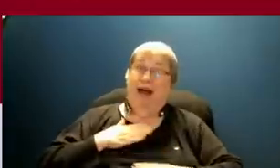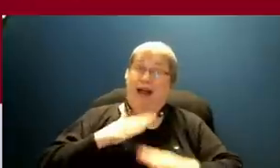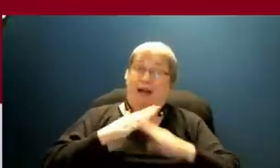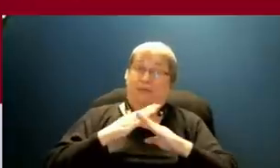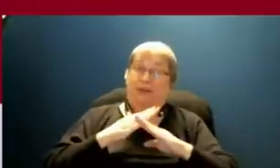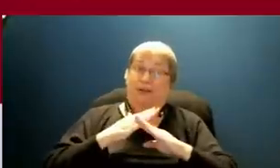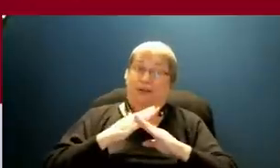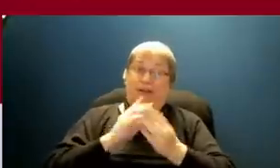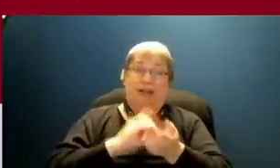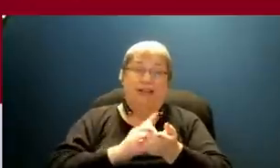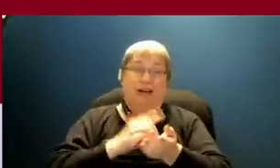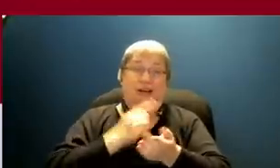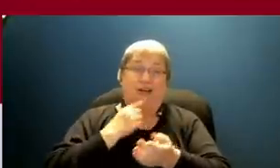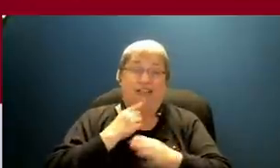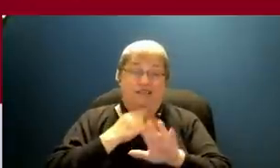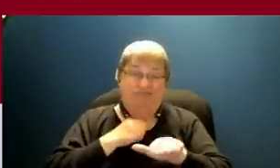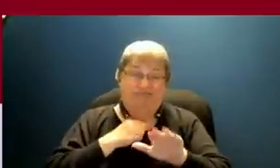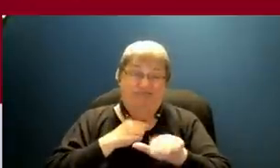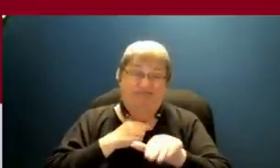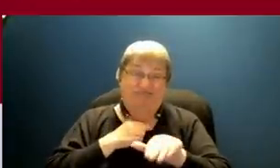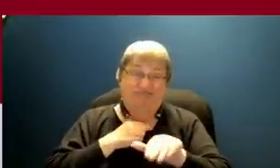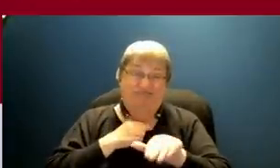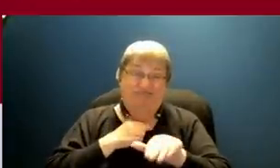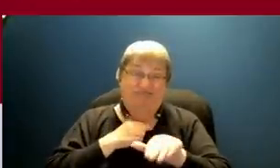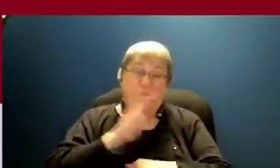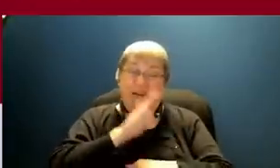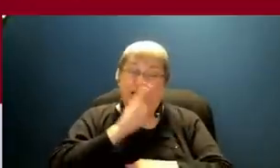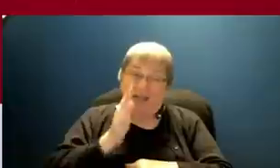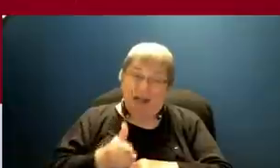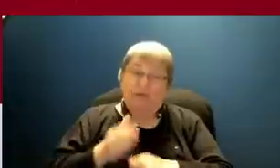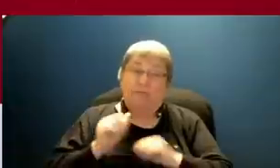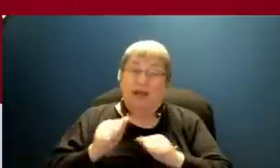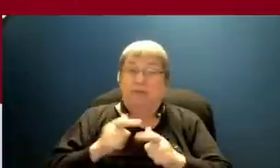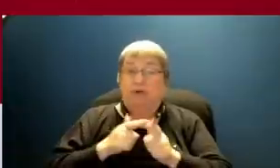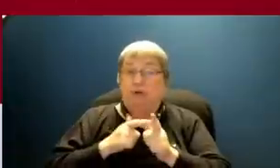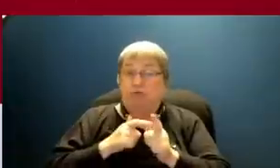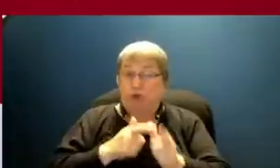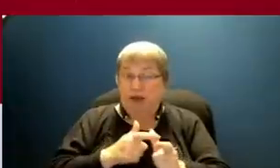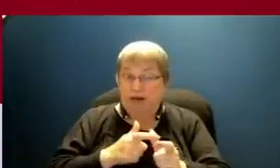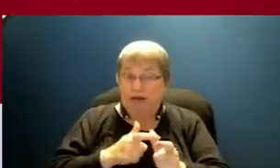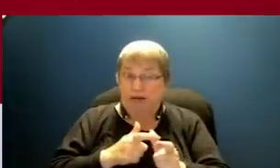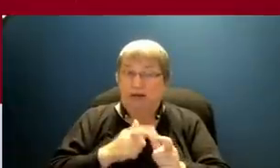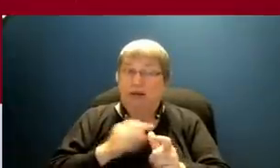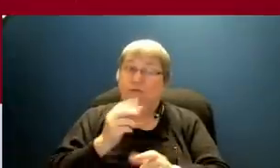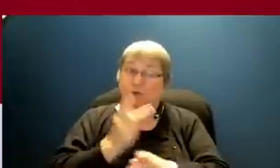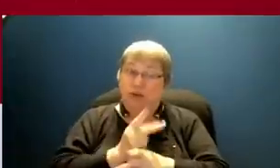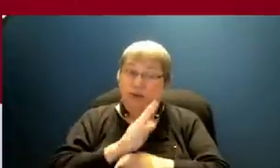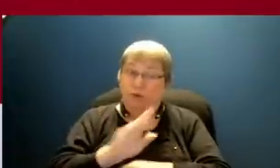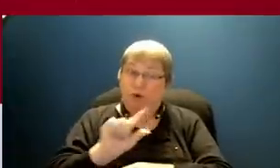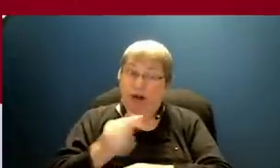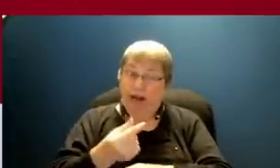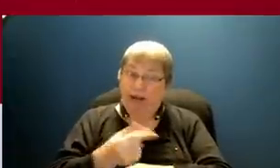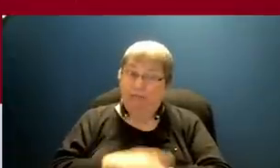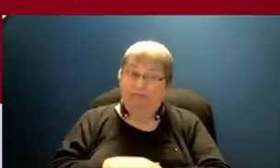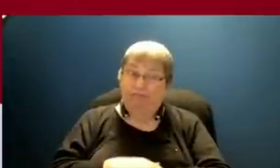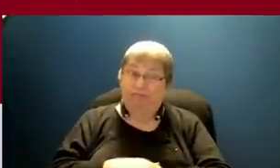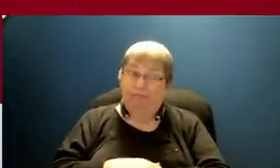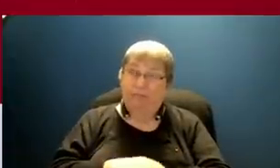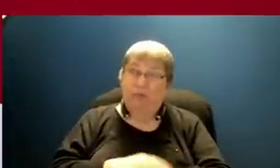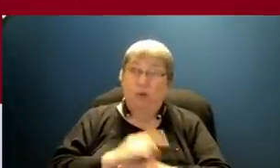me, Redmond, you will never be able to run again if you keep your leg, all I